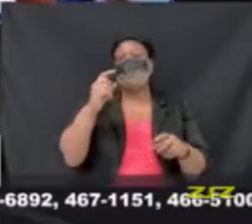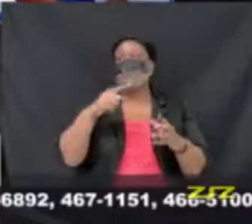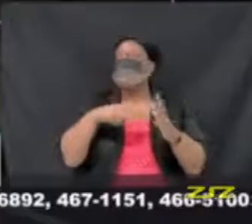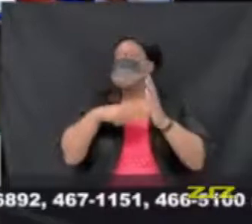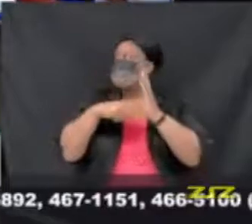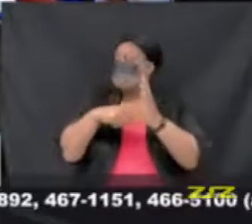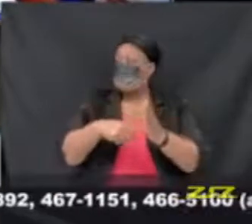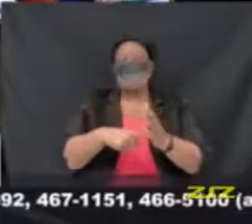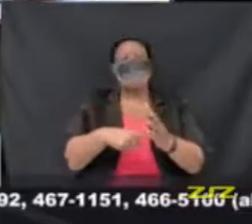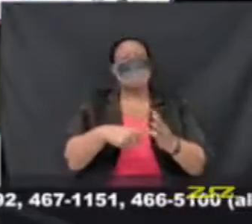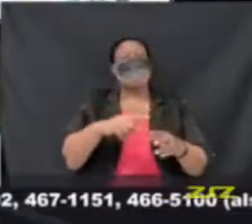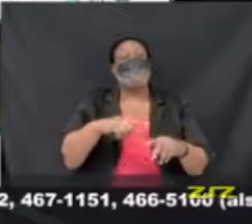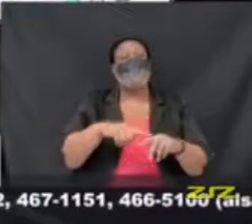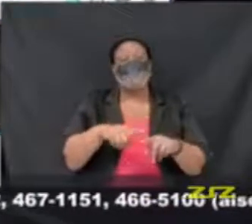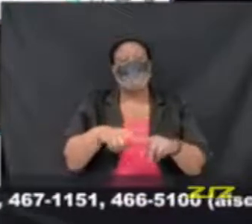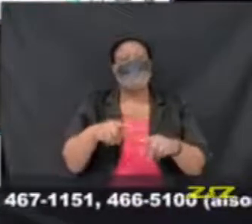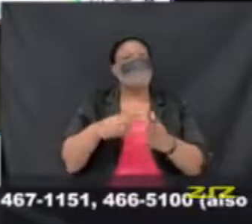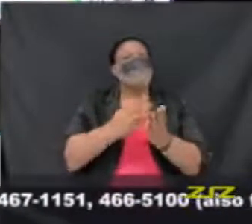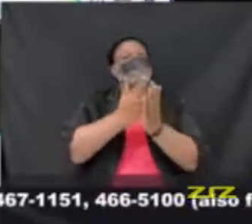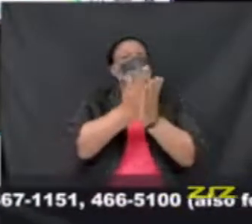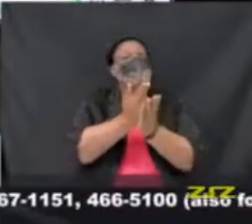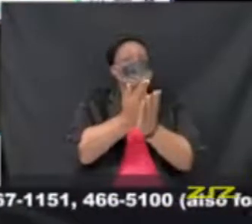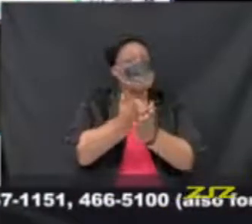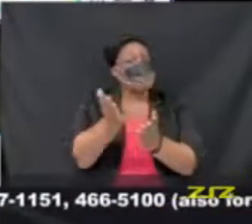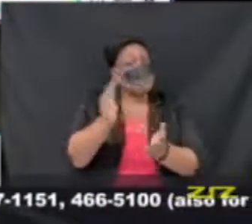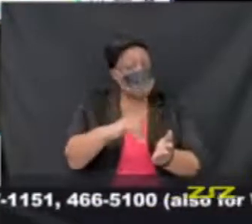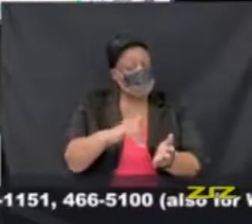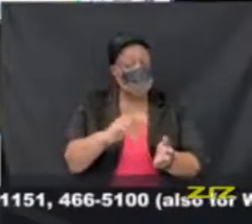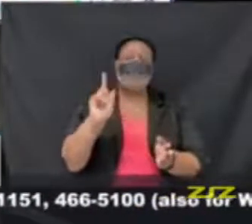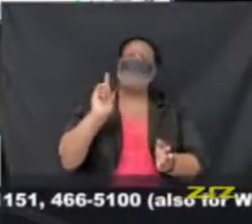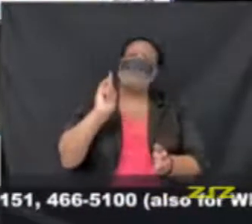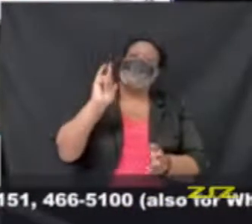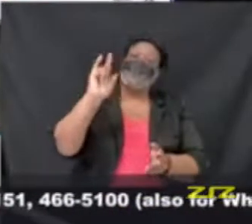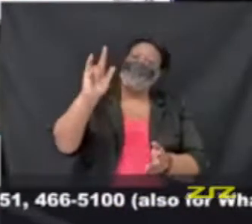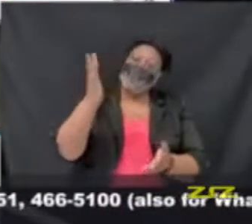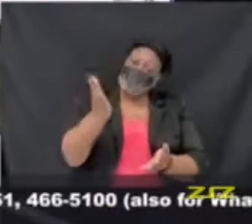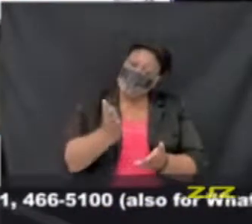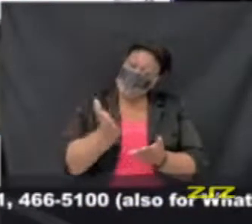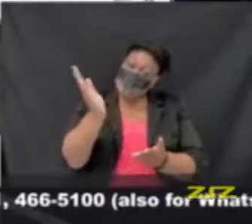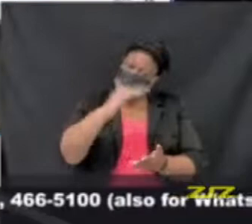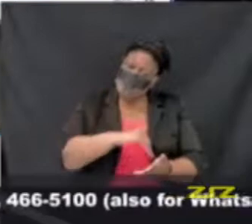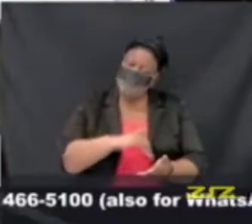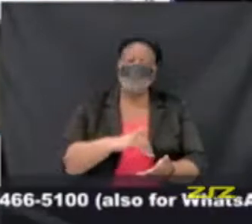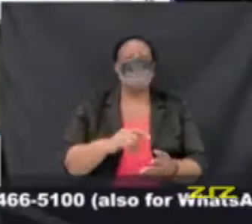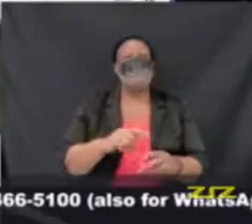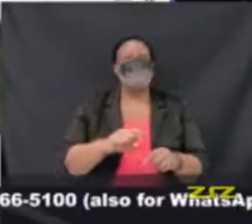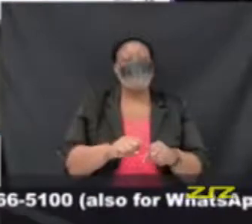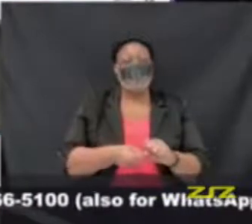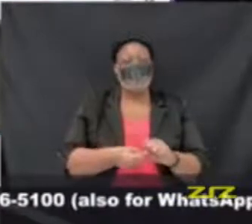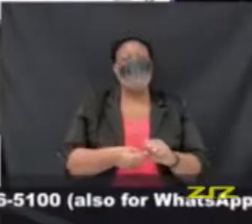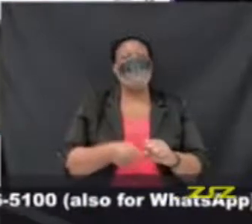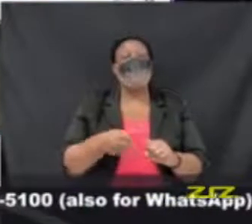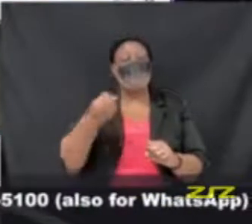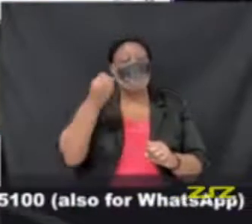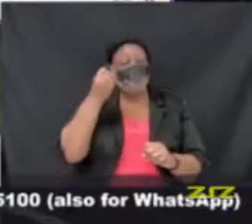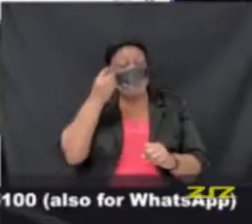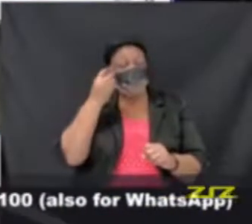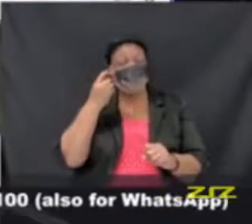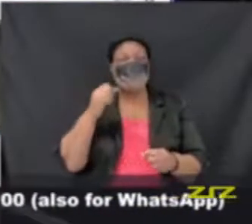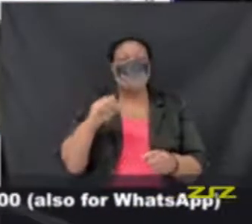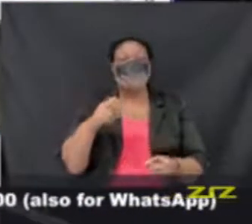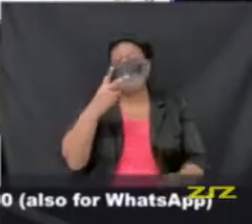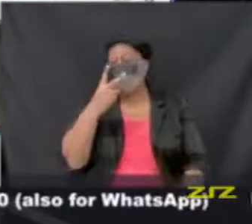show good signs of reviving, whether it be the cruise passengers, as we are seeing